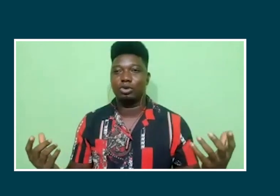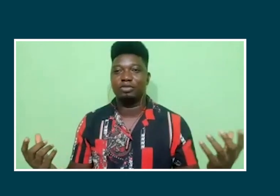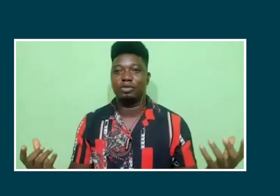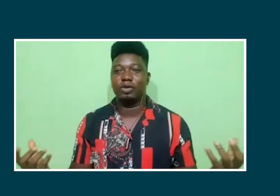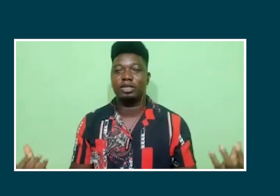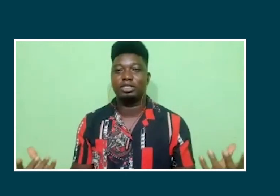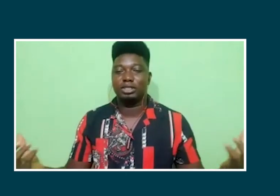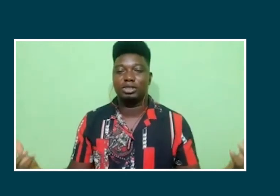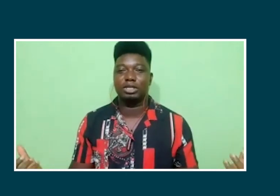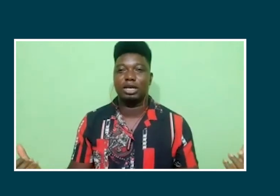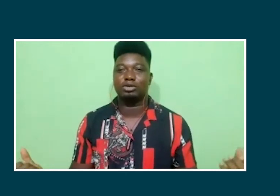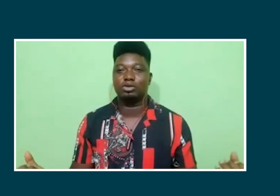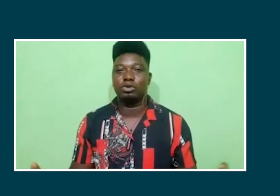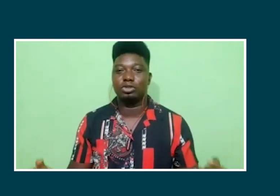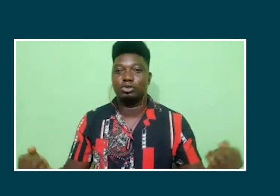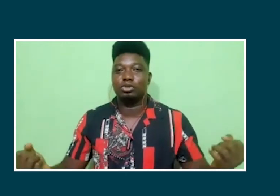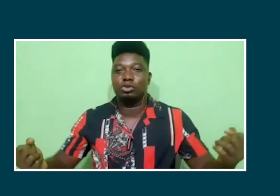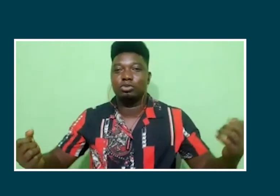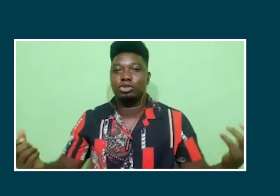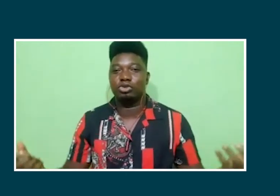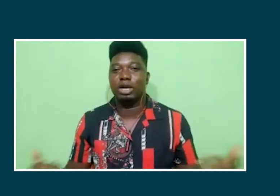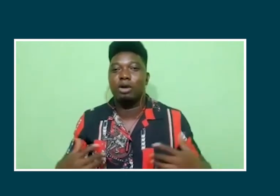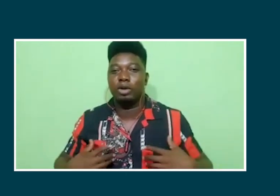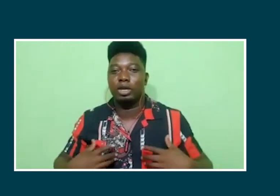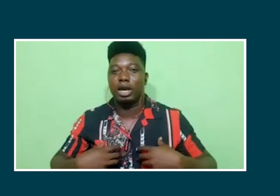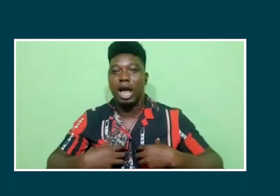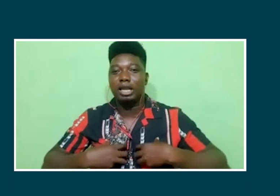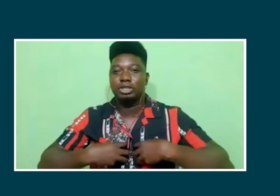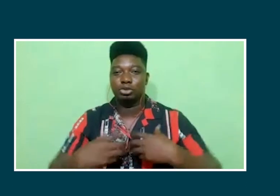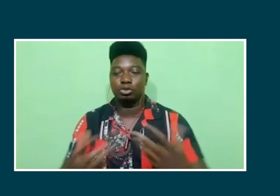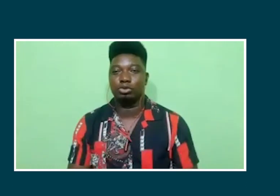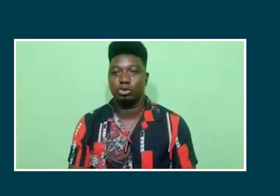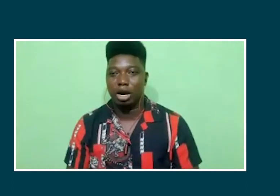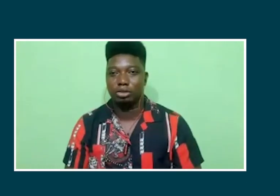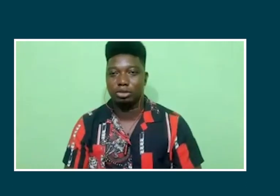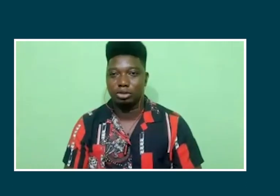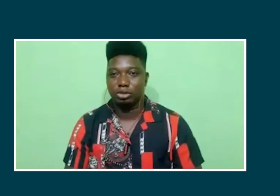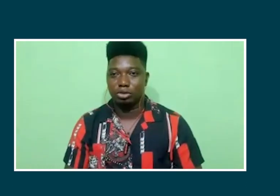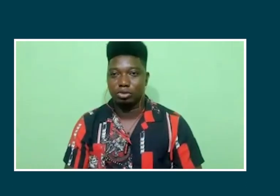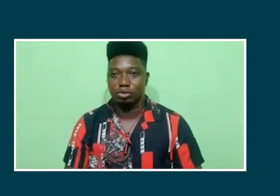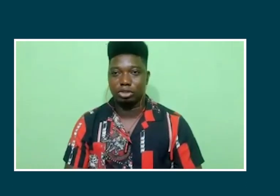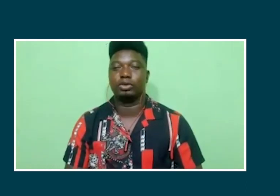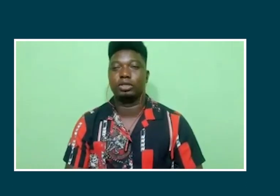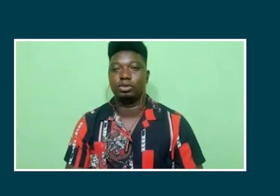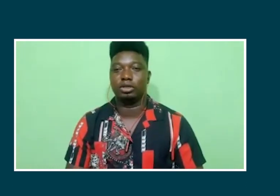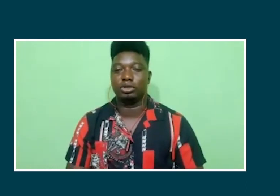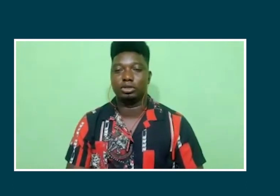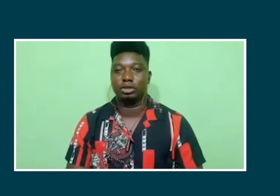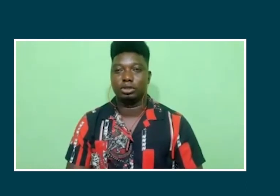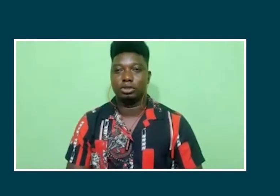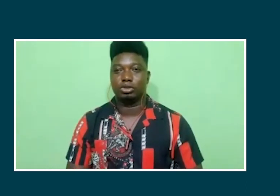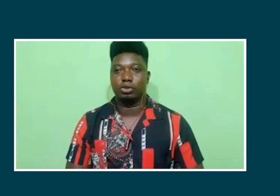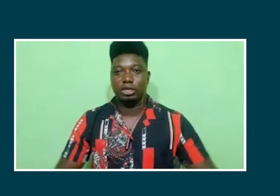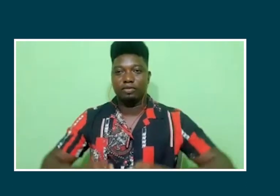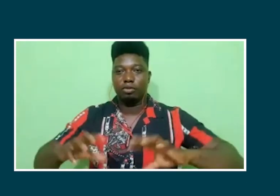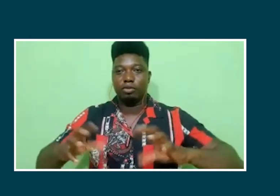like, we already see us like who is someone who is strong, and we hardly show us what is really going